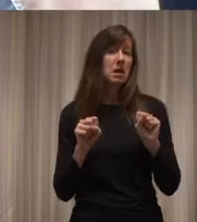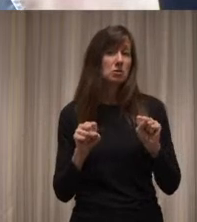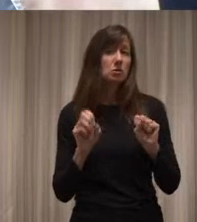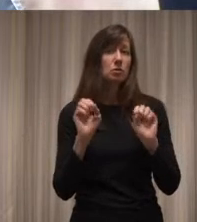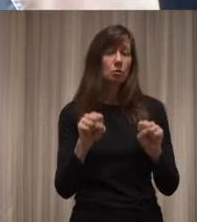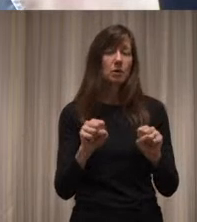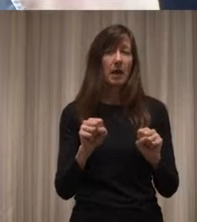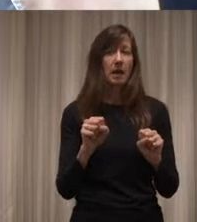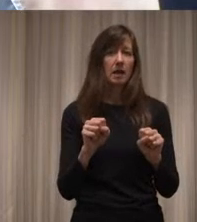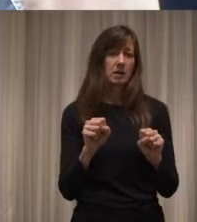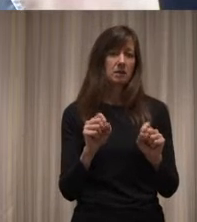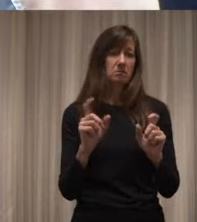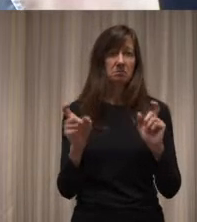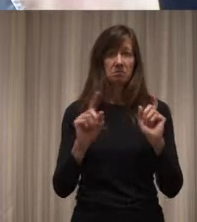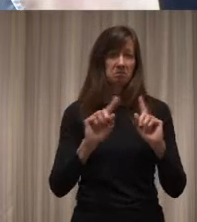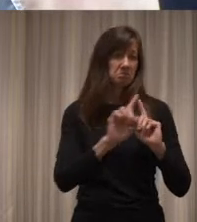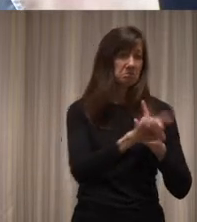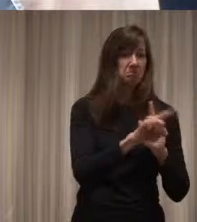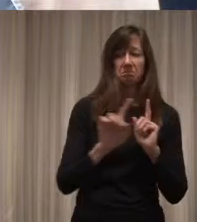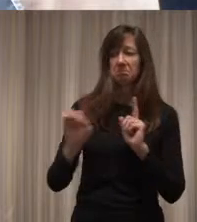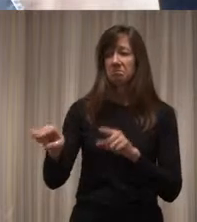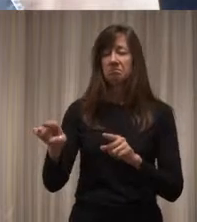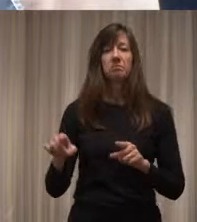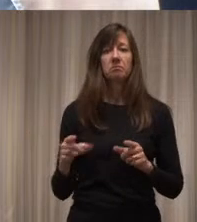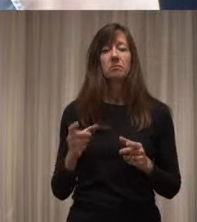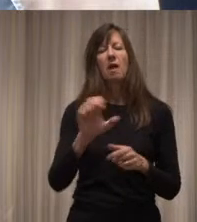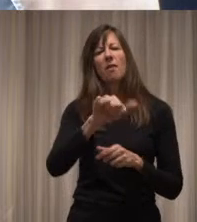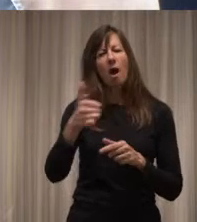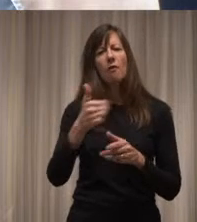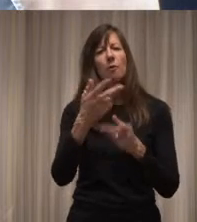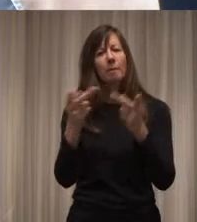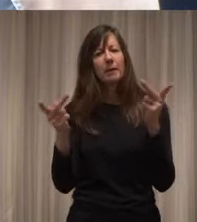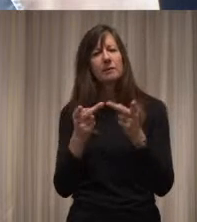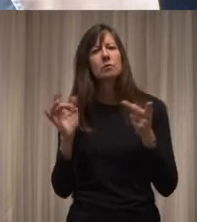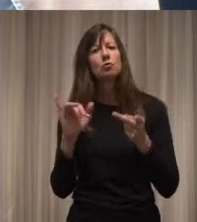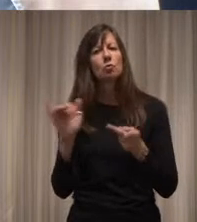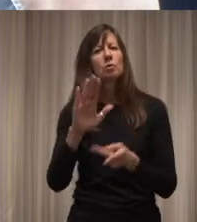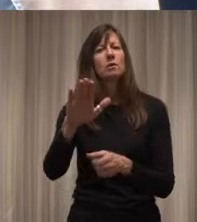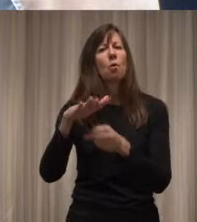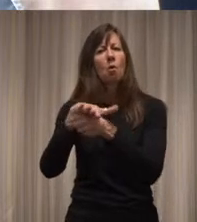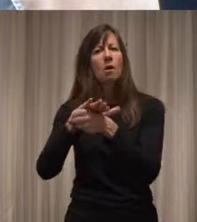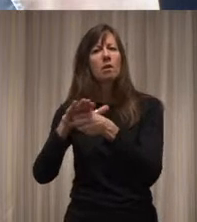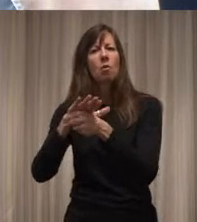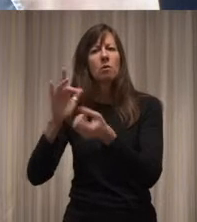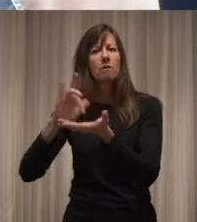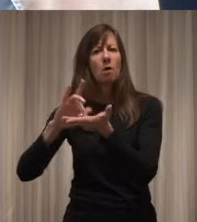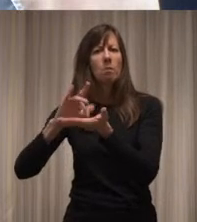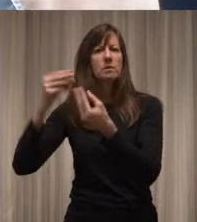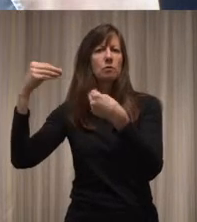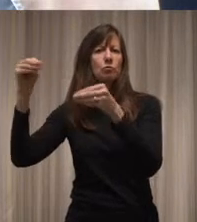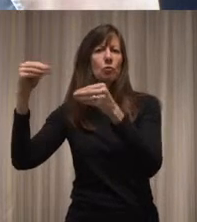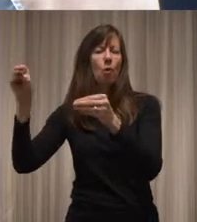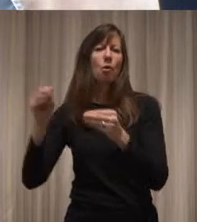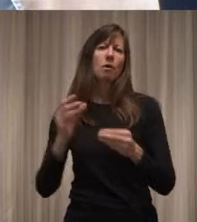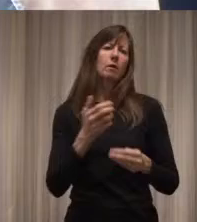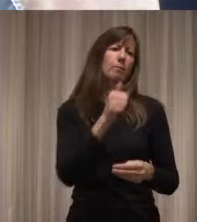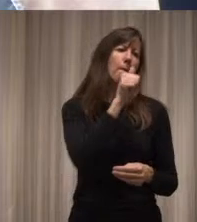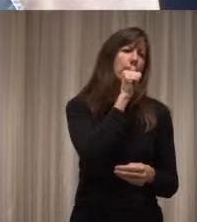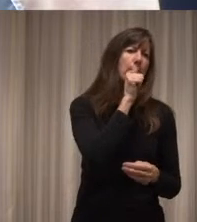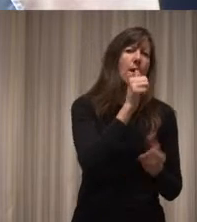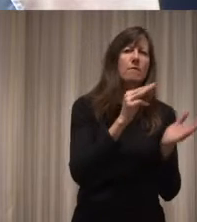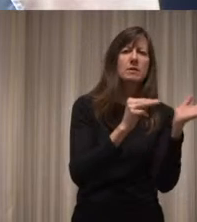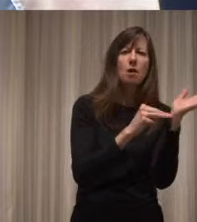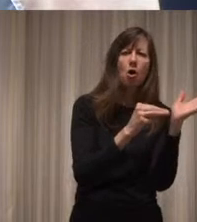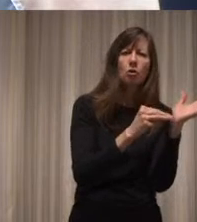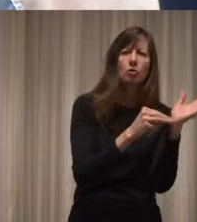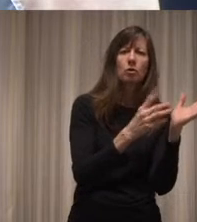get vaccinated. That might be your local pharmacy, your private doctor or doctor's practice, an urgent